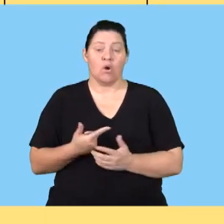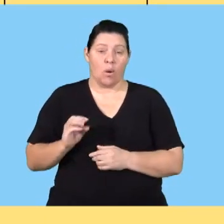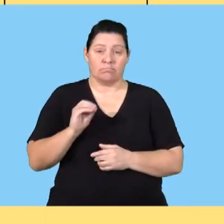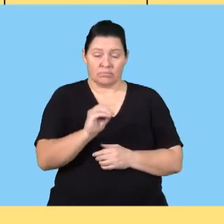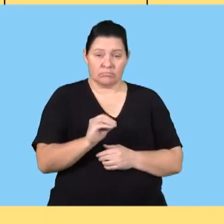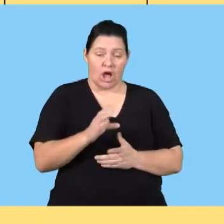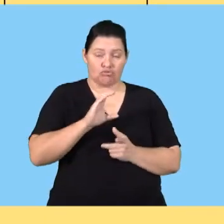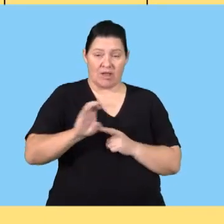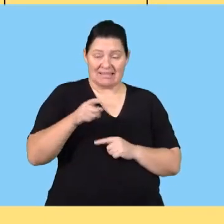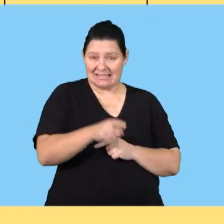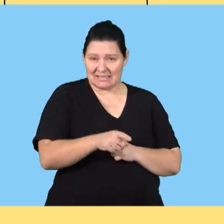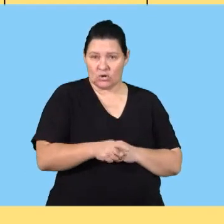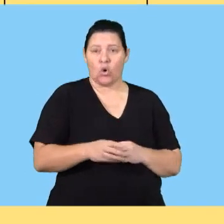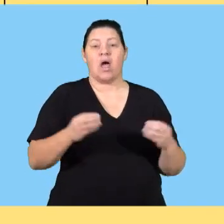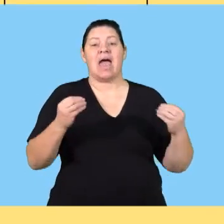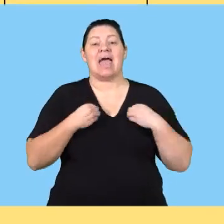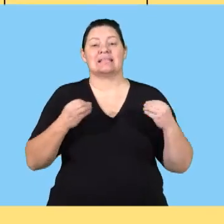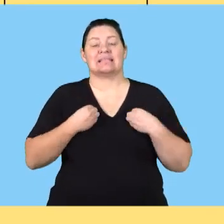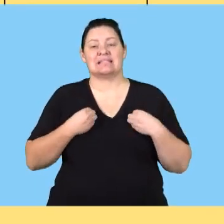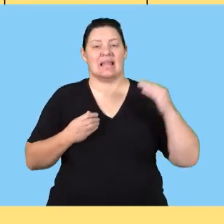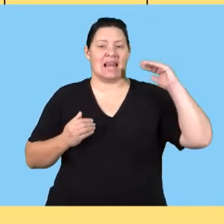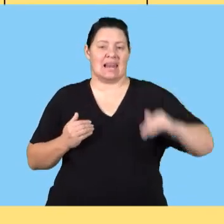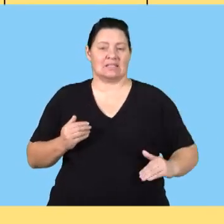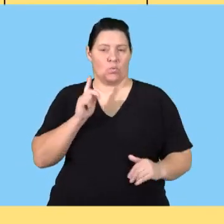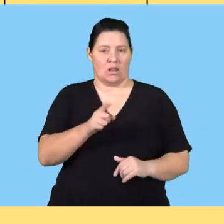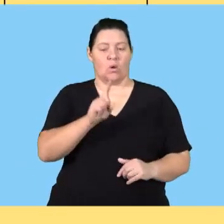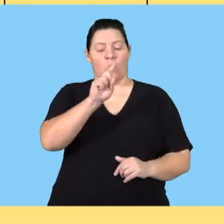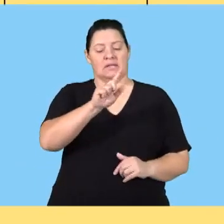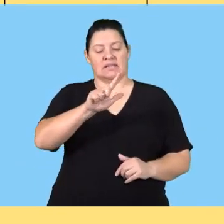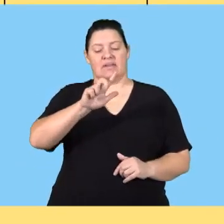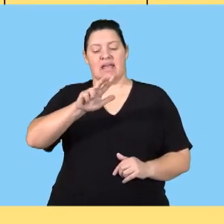moment you credit your trading stock, your assets are going to decrease